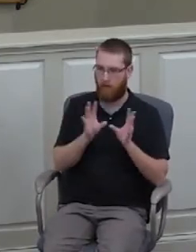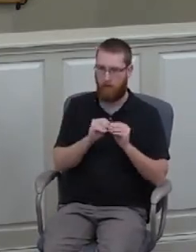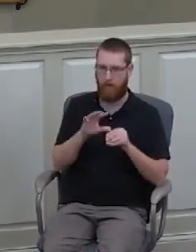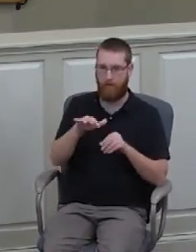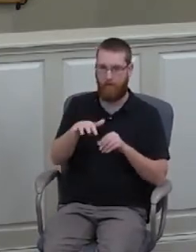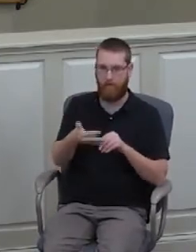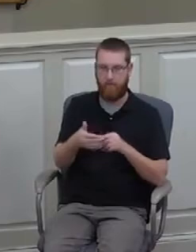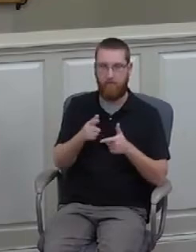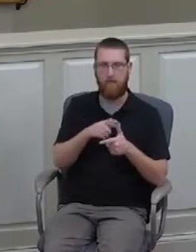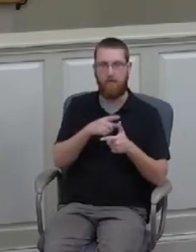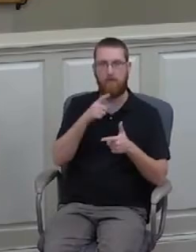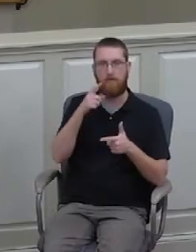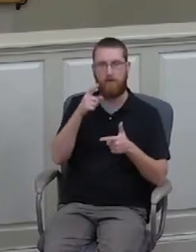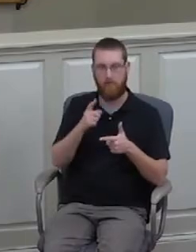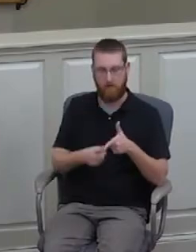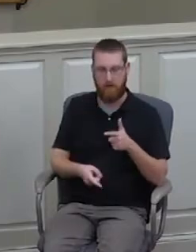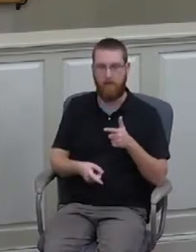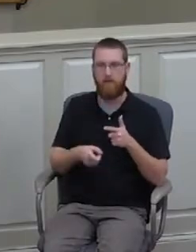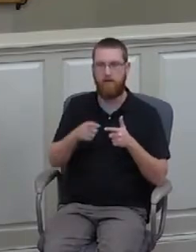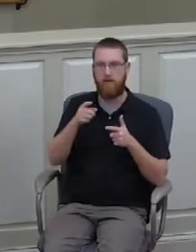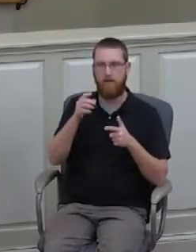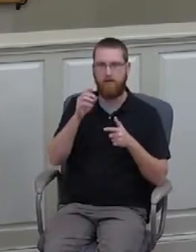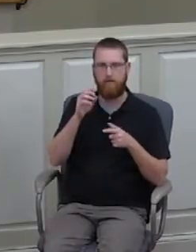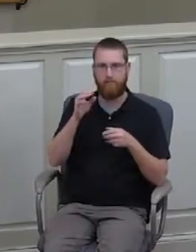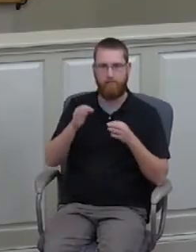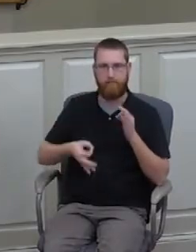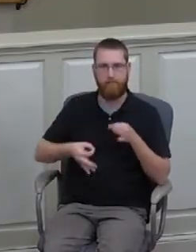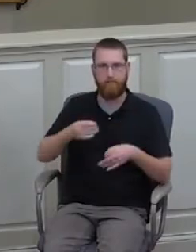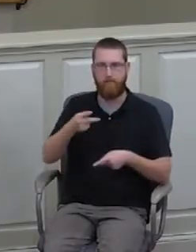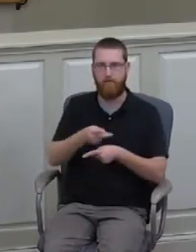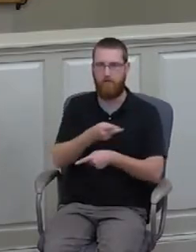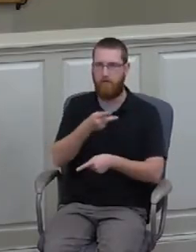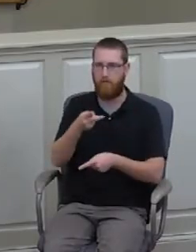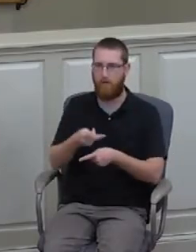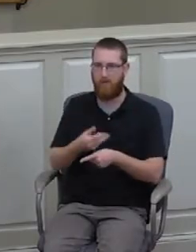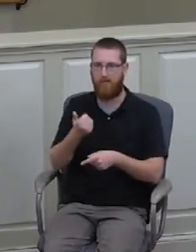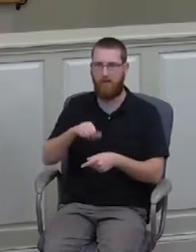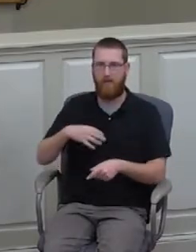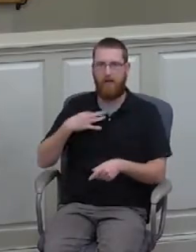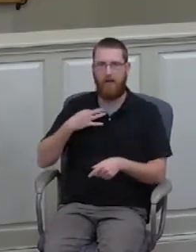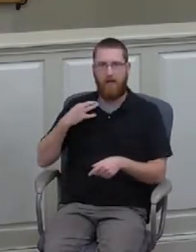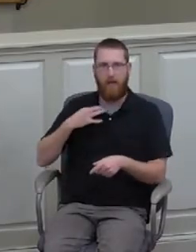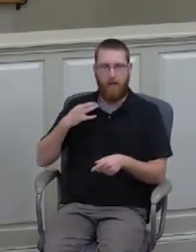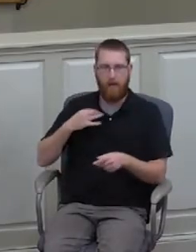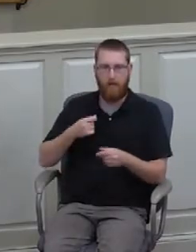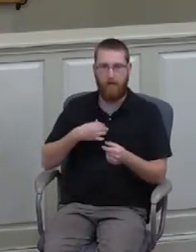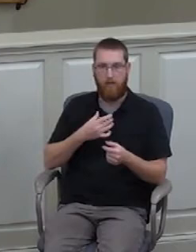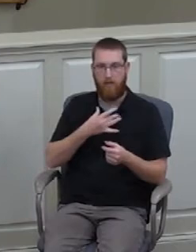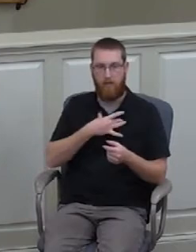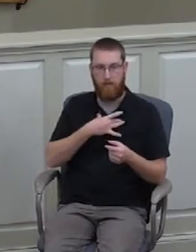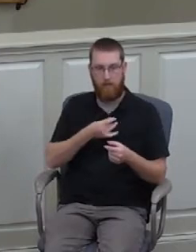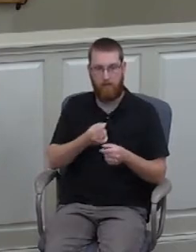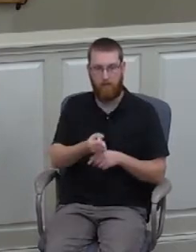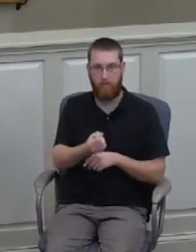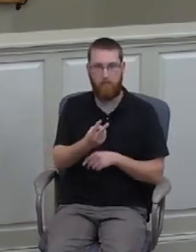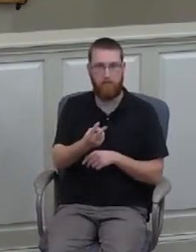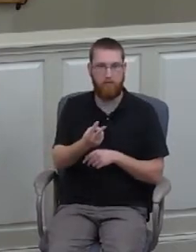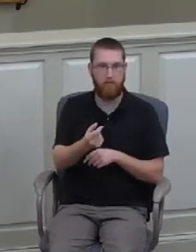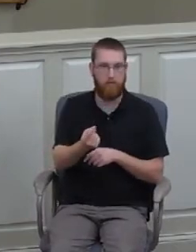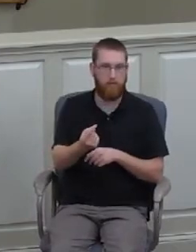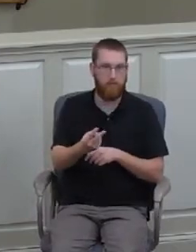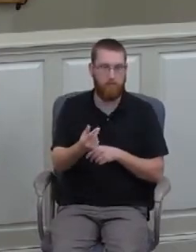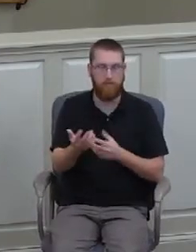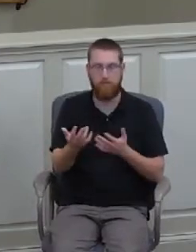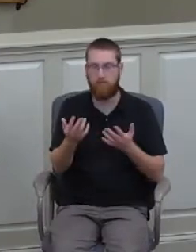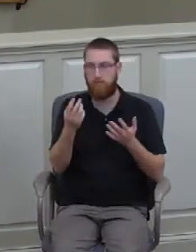And can judge the interest of any candidate that you want to, and that we'll see how the